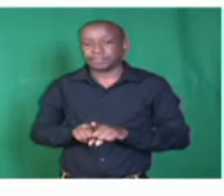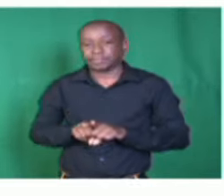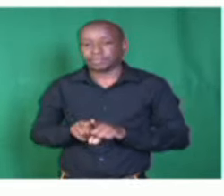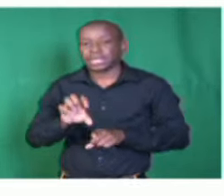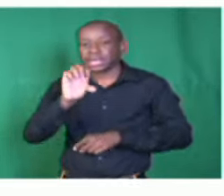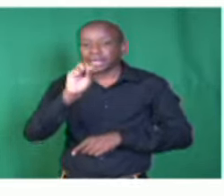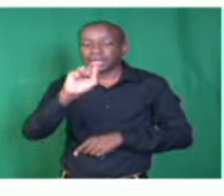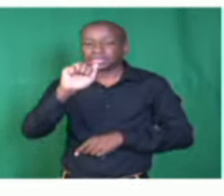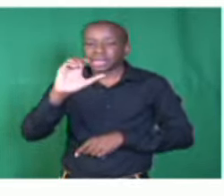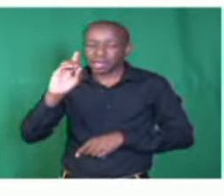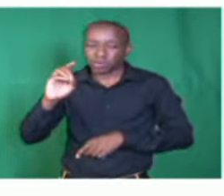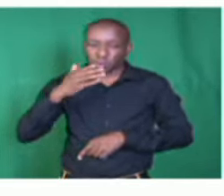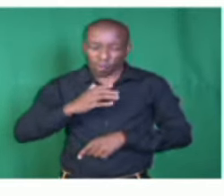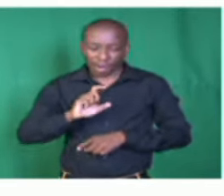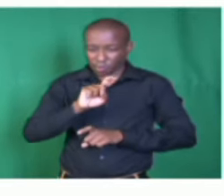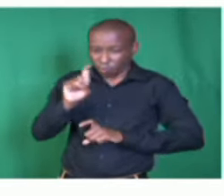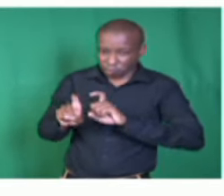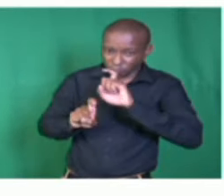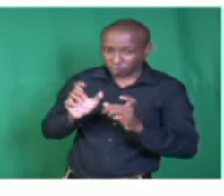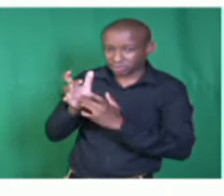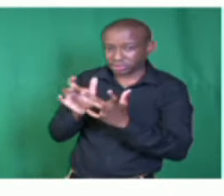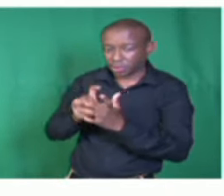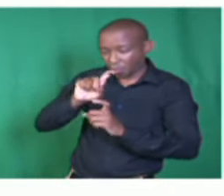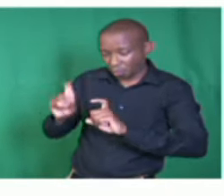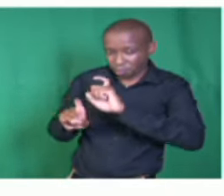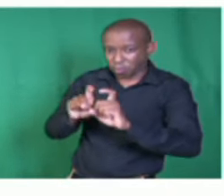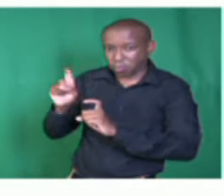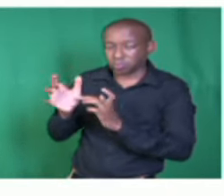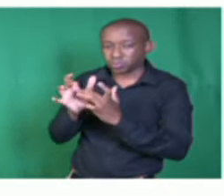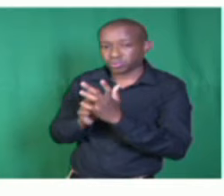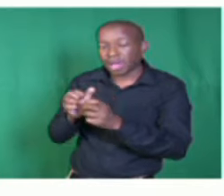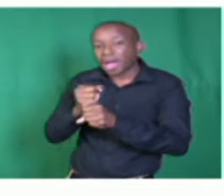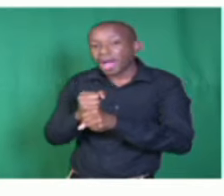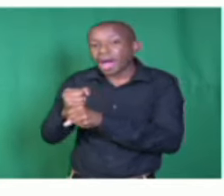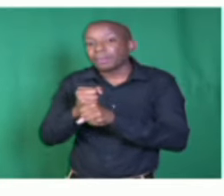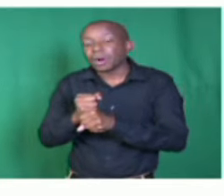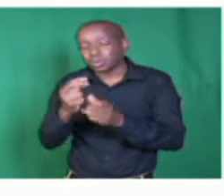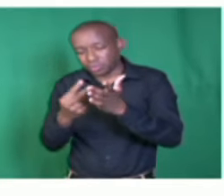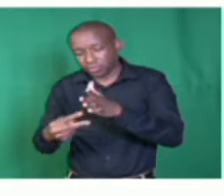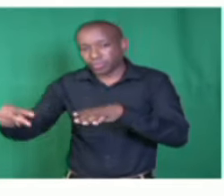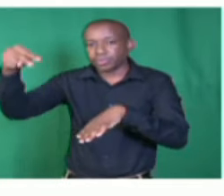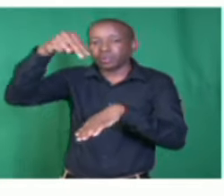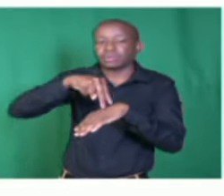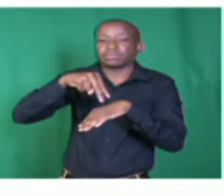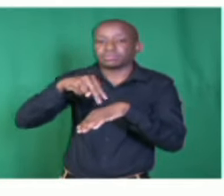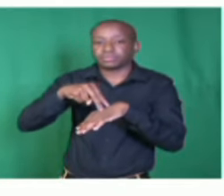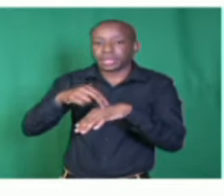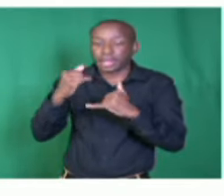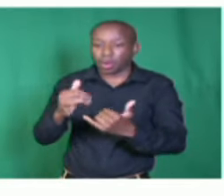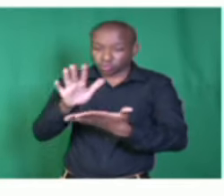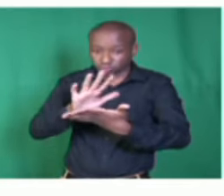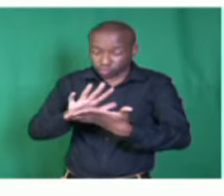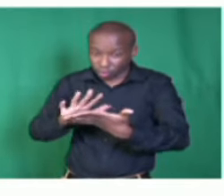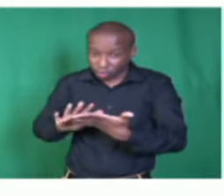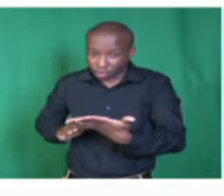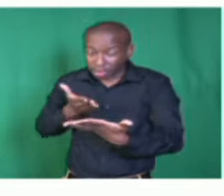Sadducees. They also asked Jesus a question about resurrection. This is a story